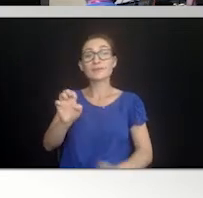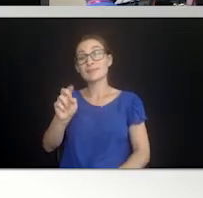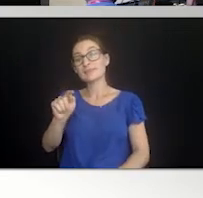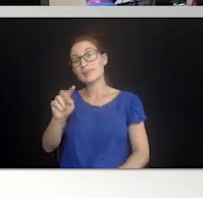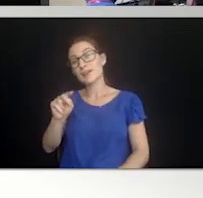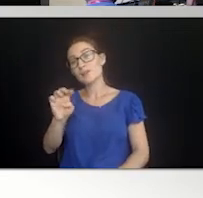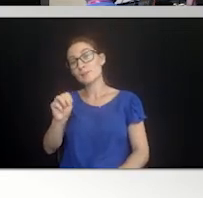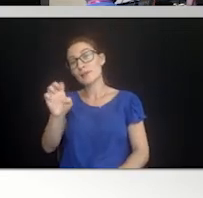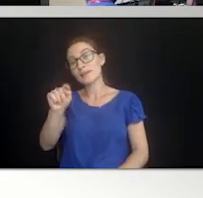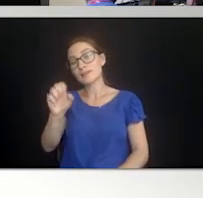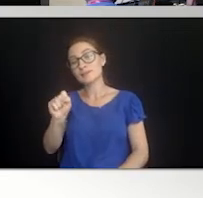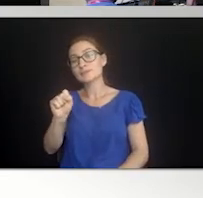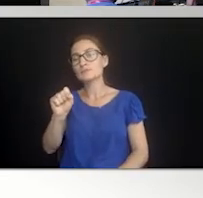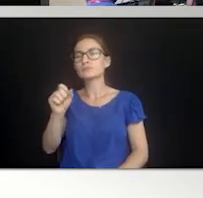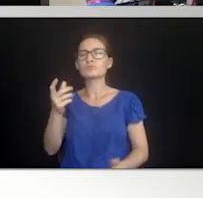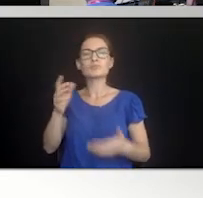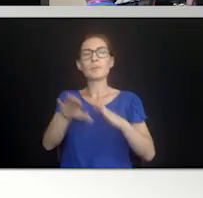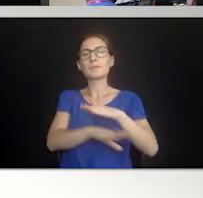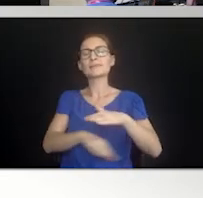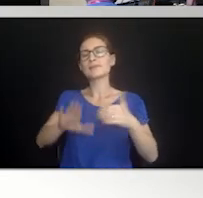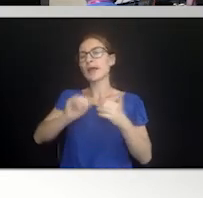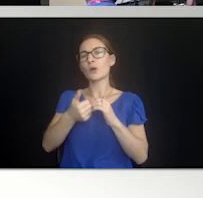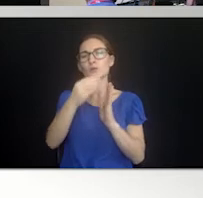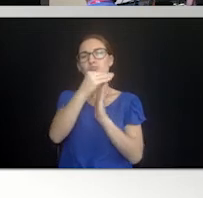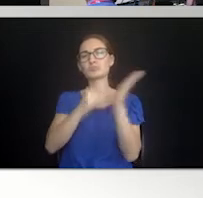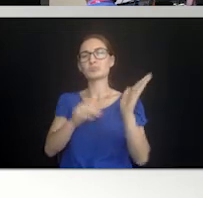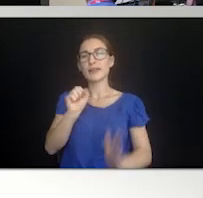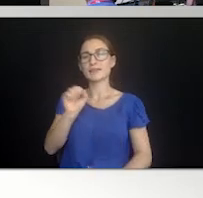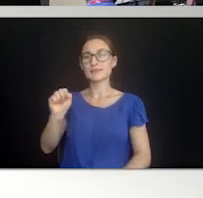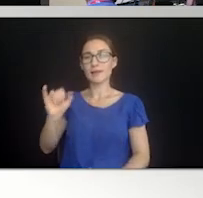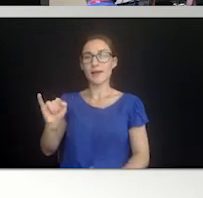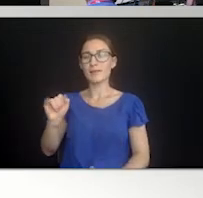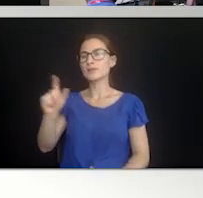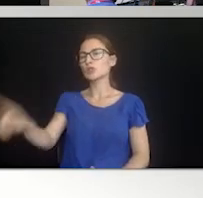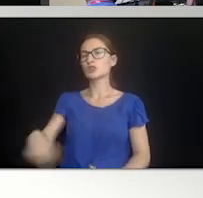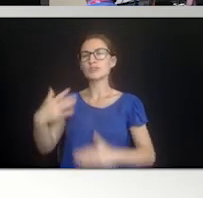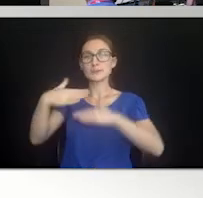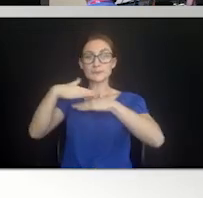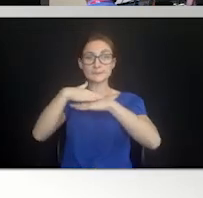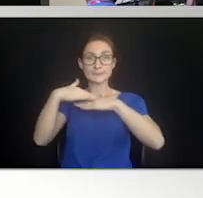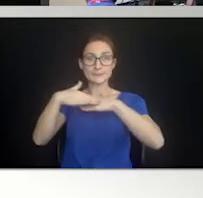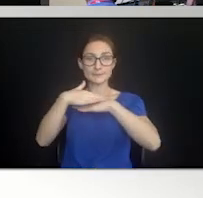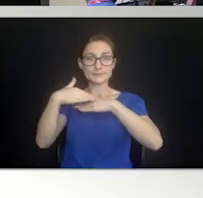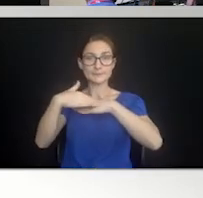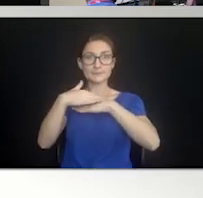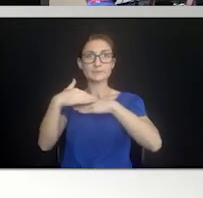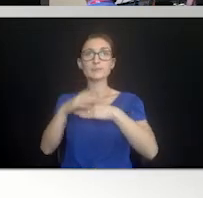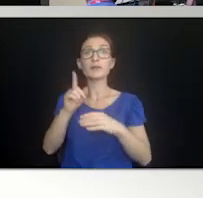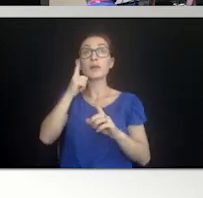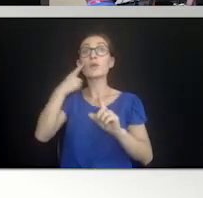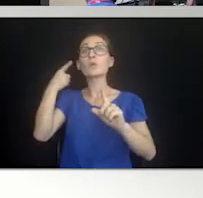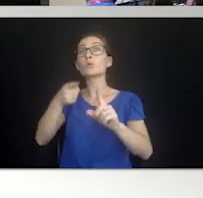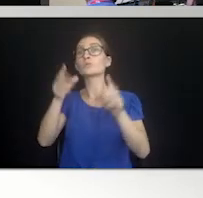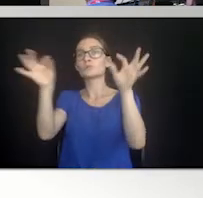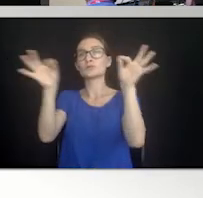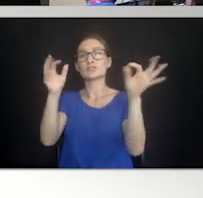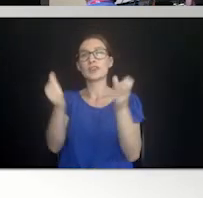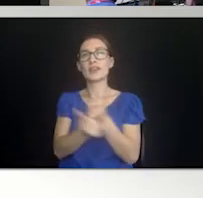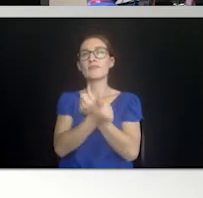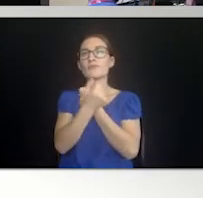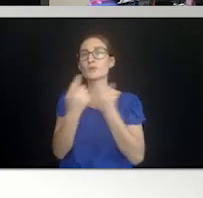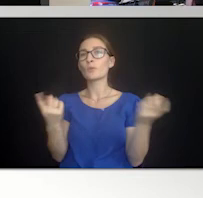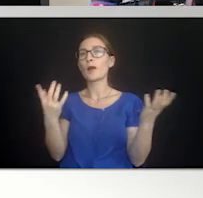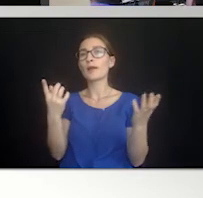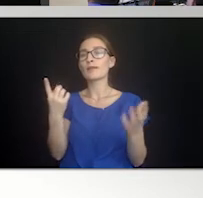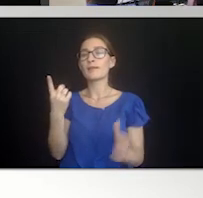entitlements. This is basically how to fill out an SSI, and this is just the tip of the iceberg. Our goal is to teach everyone about federal